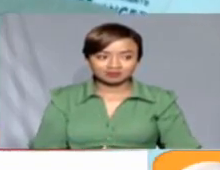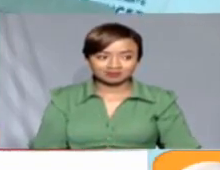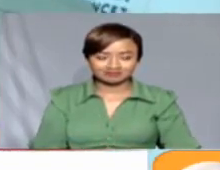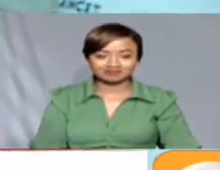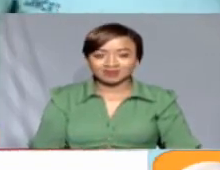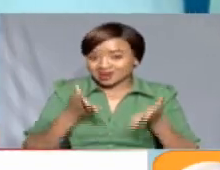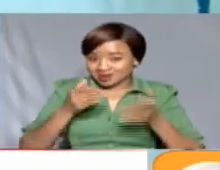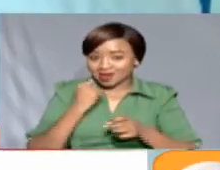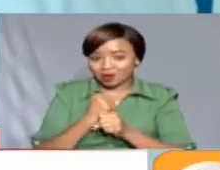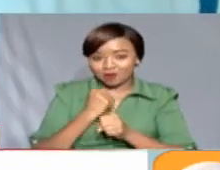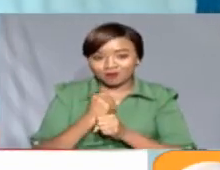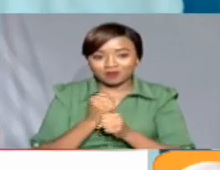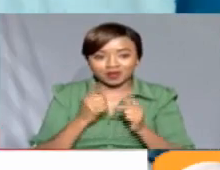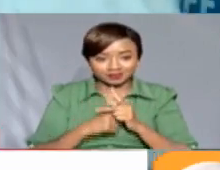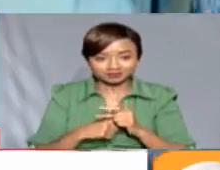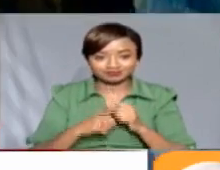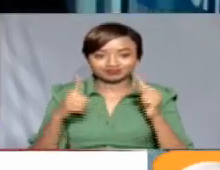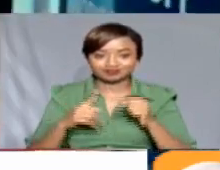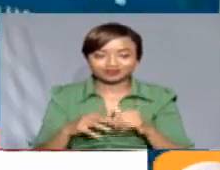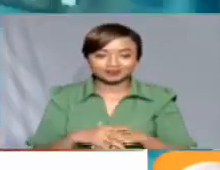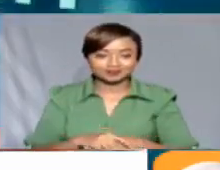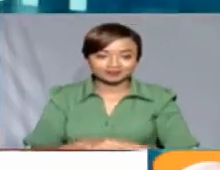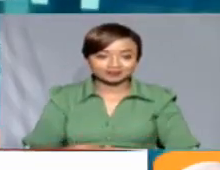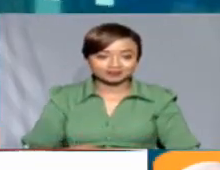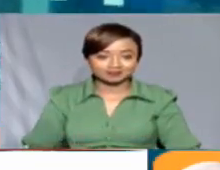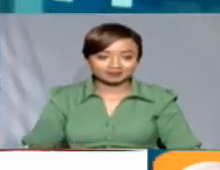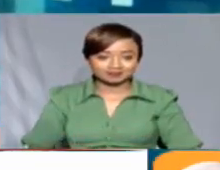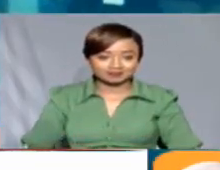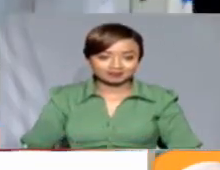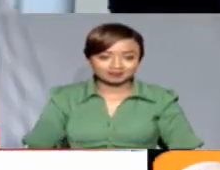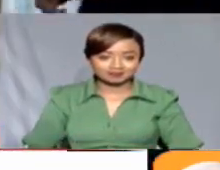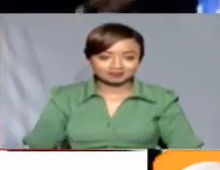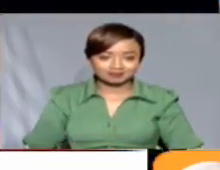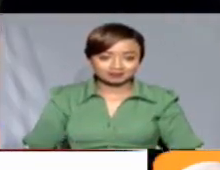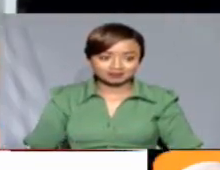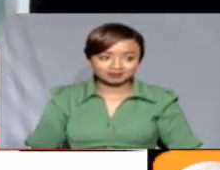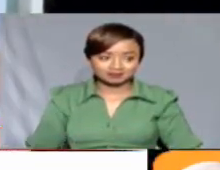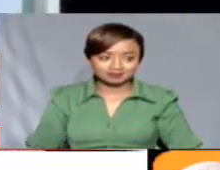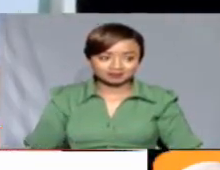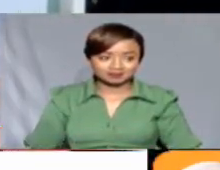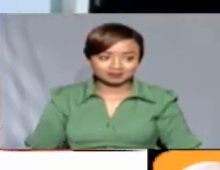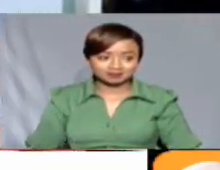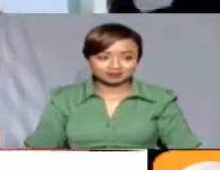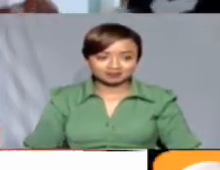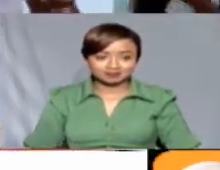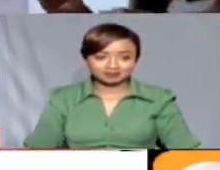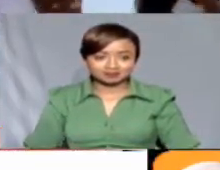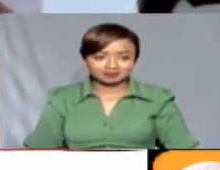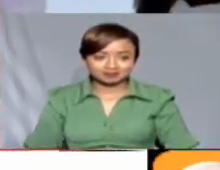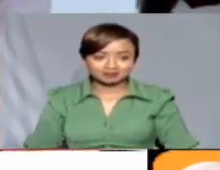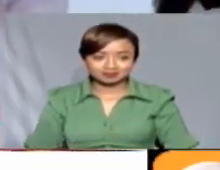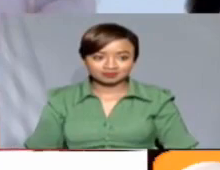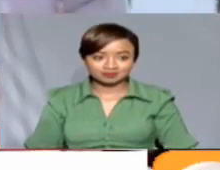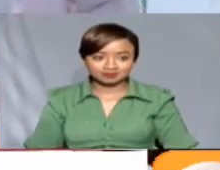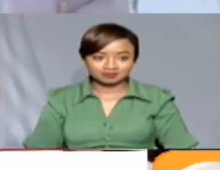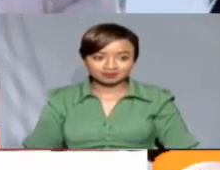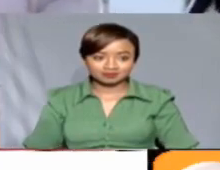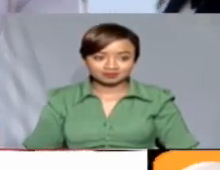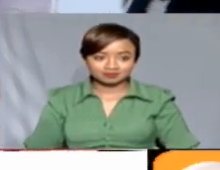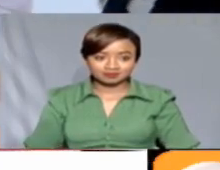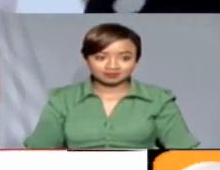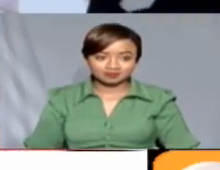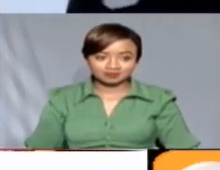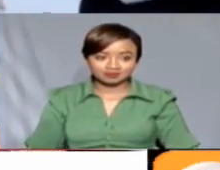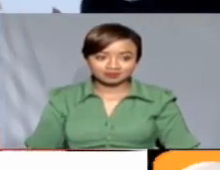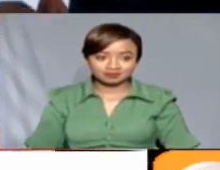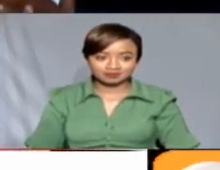work begins. Let's go in. Let's now hand it over. We are here now.